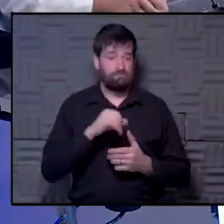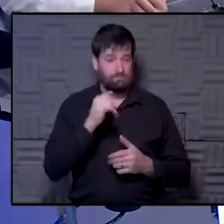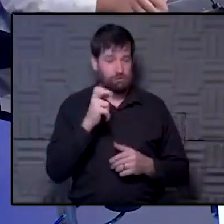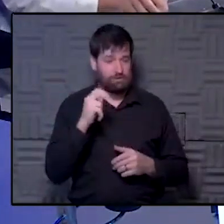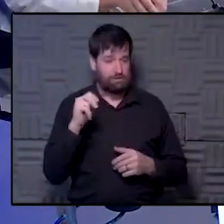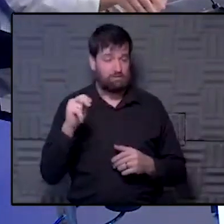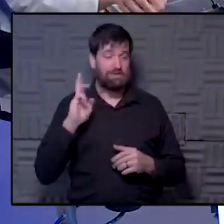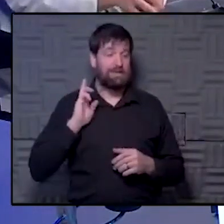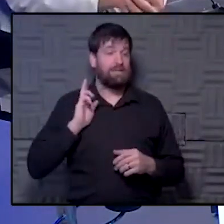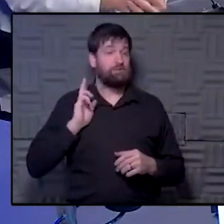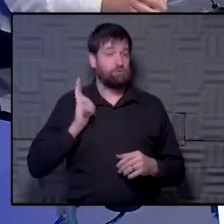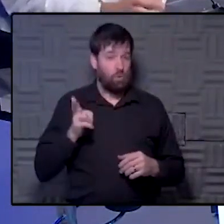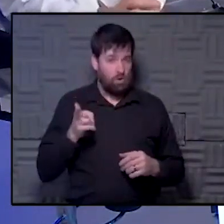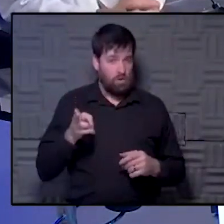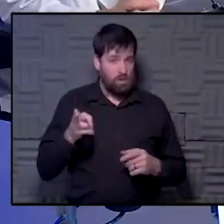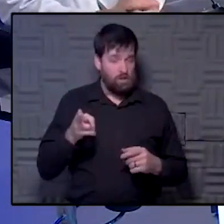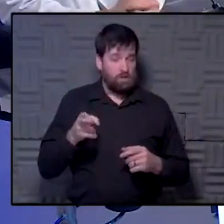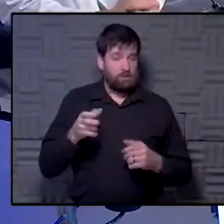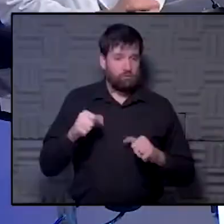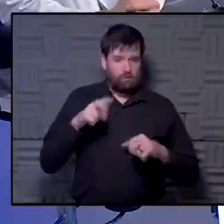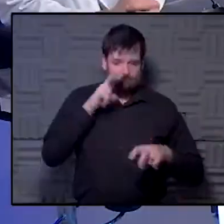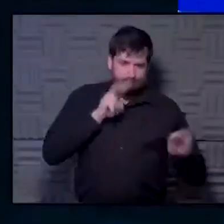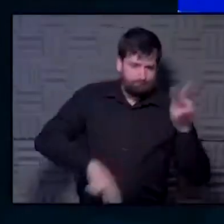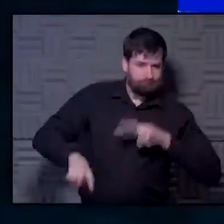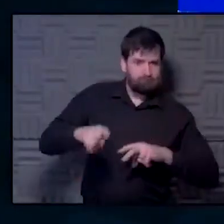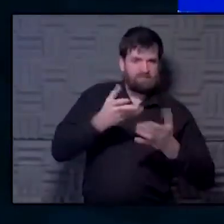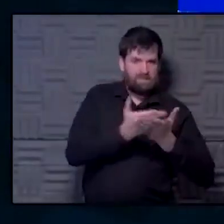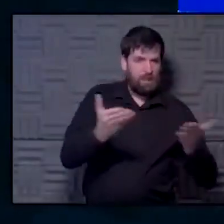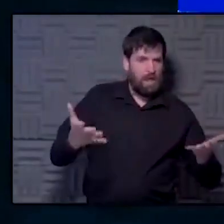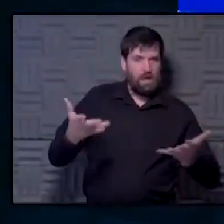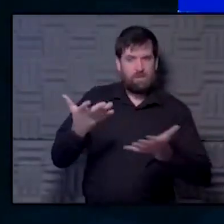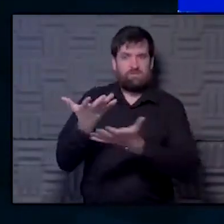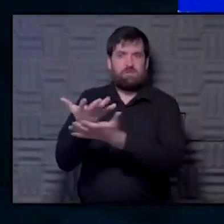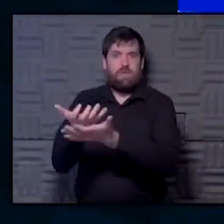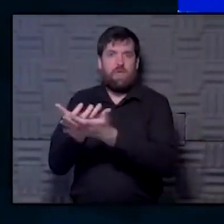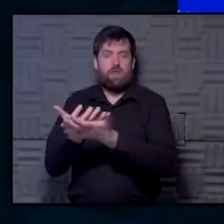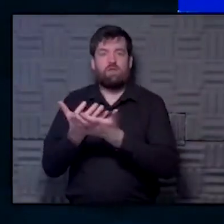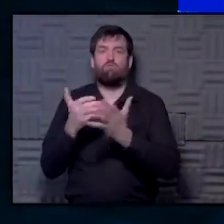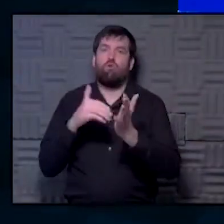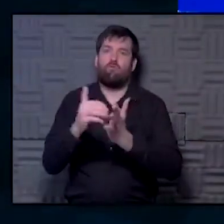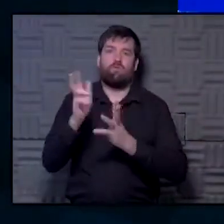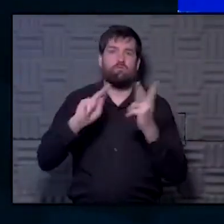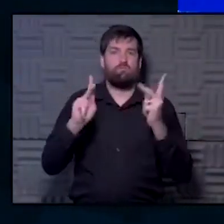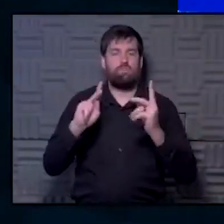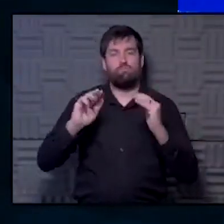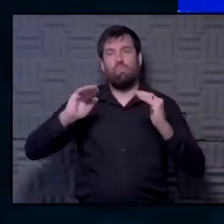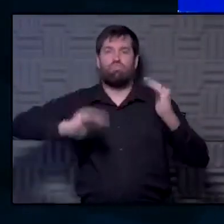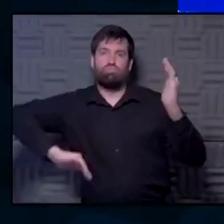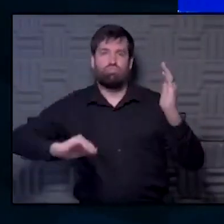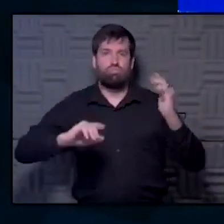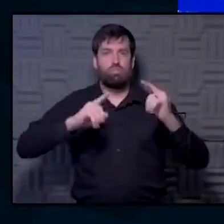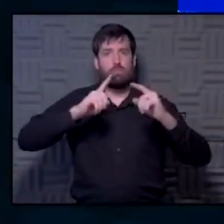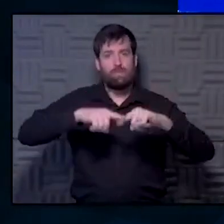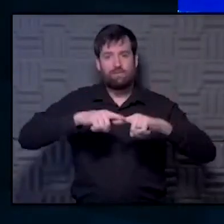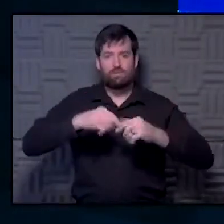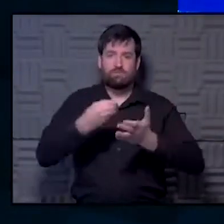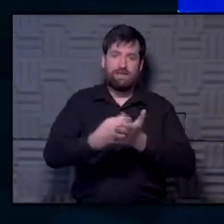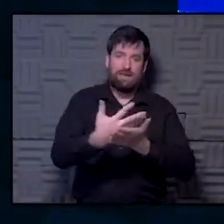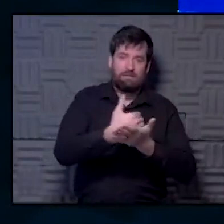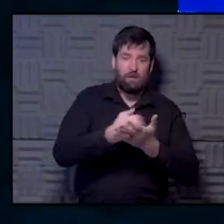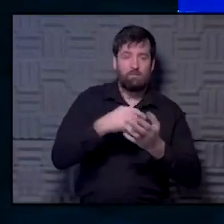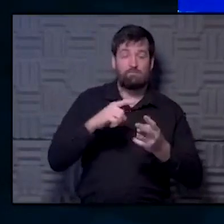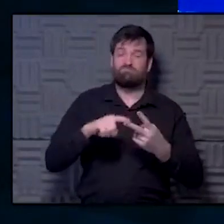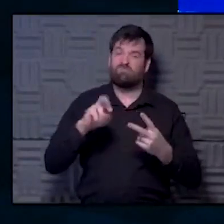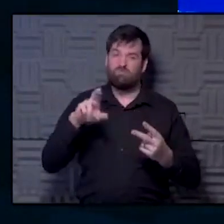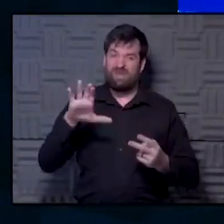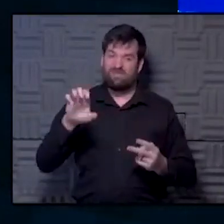Jason, historically, when we tried to look at this thing of supply and demand, oftentimes people were disenfranchised on the basis of income or certainly